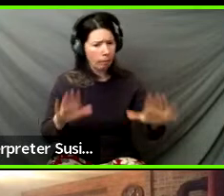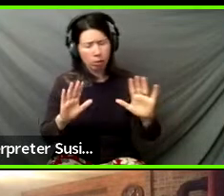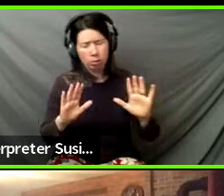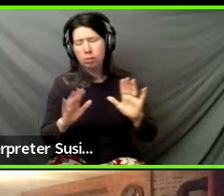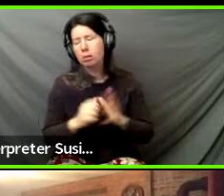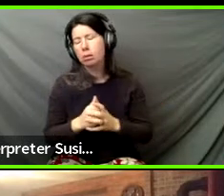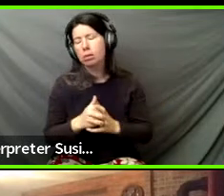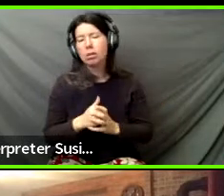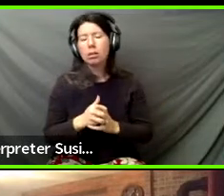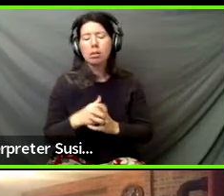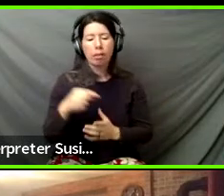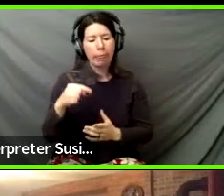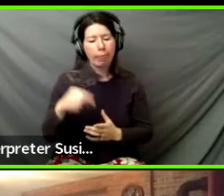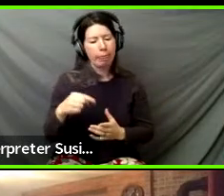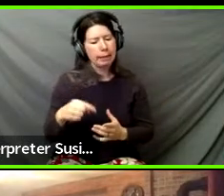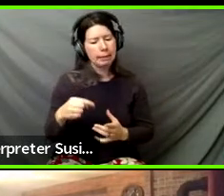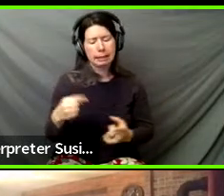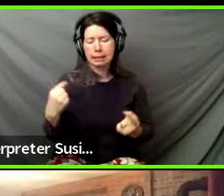This has been